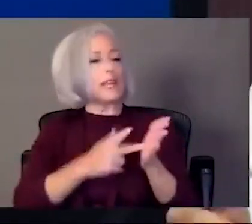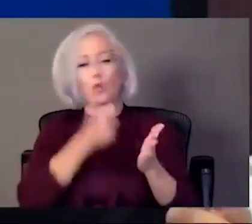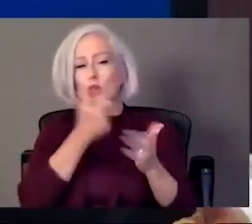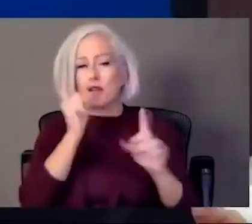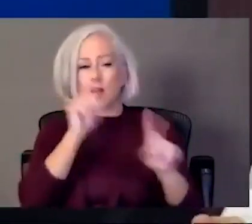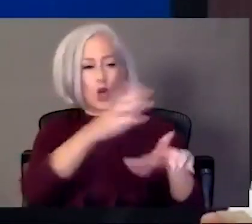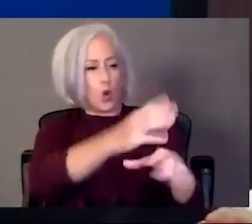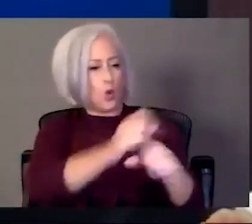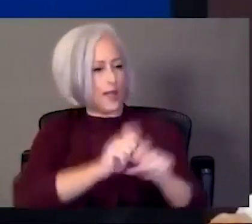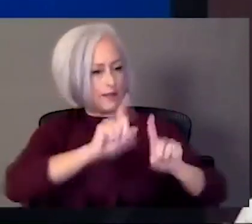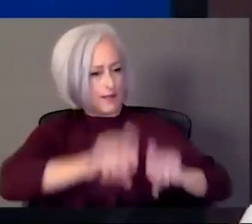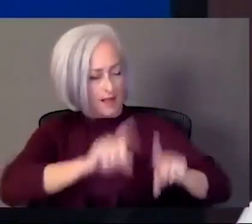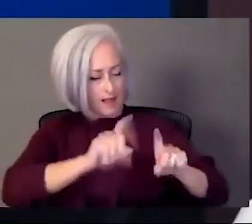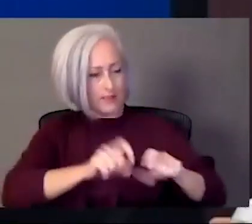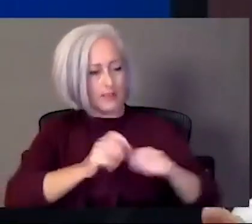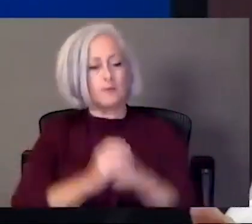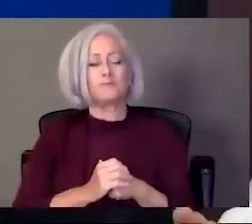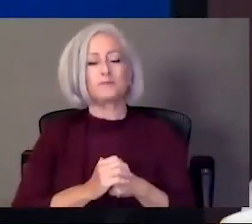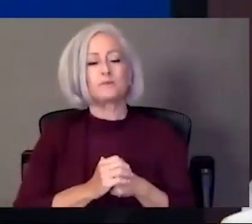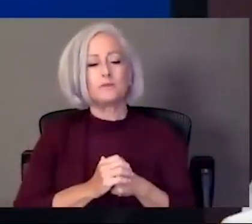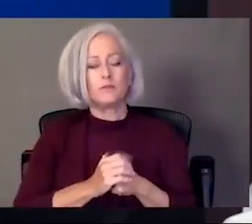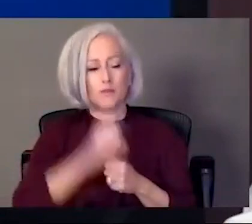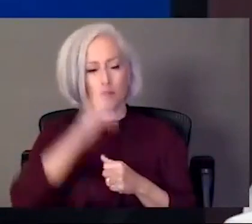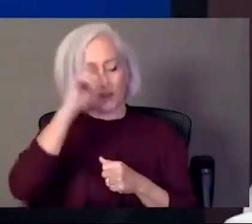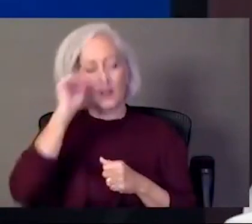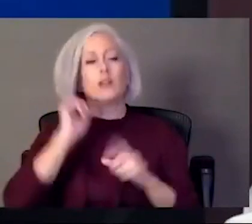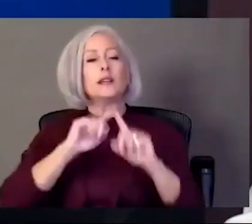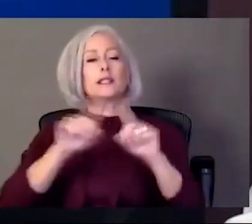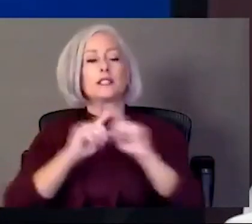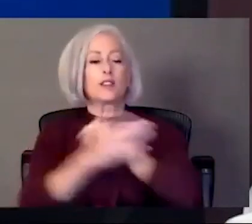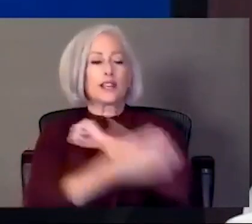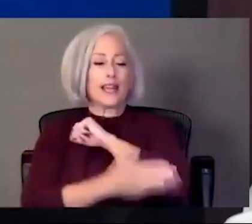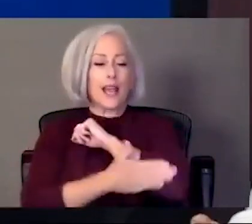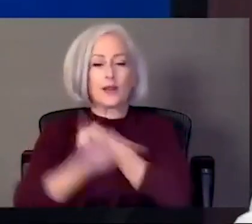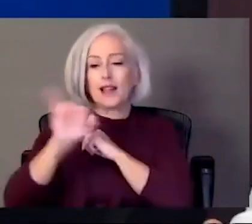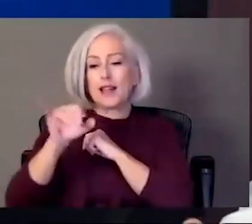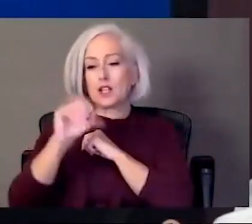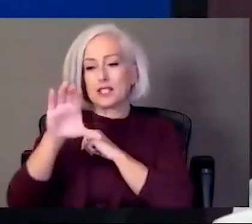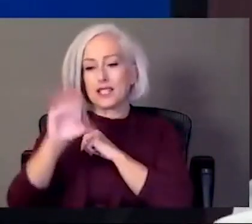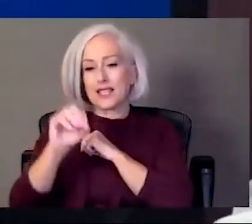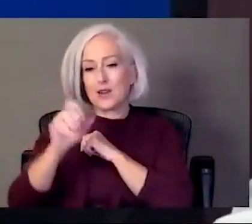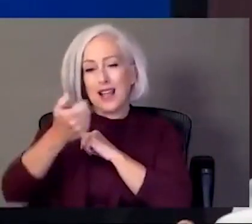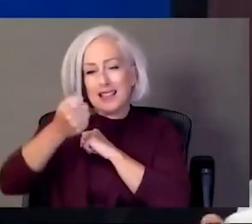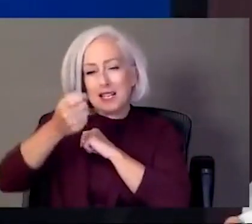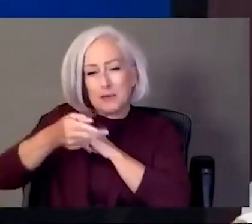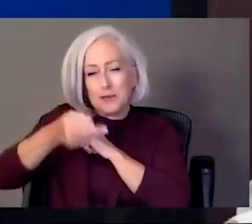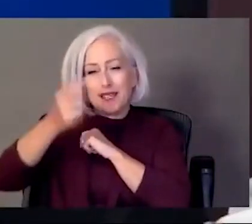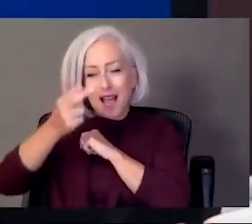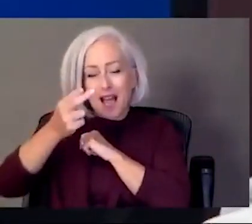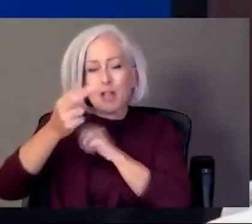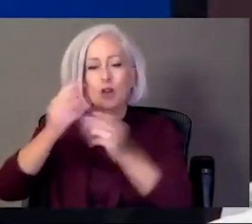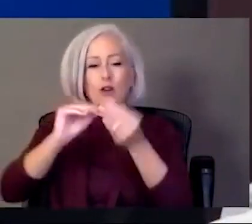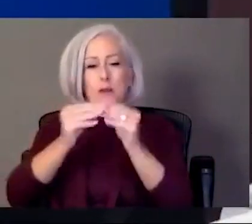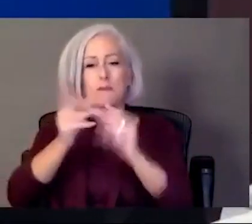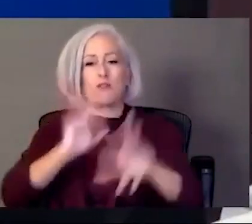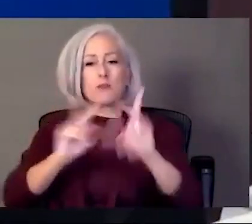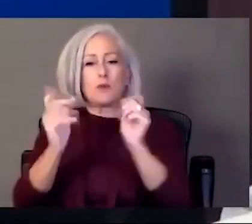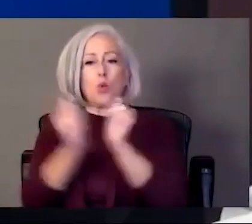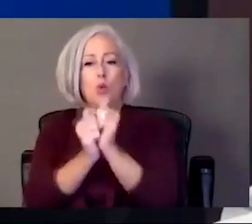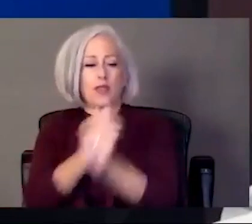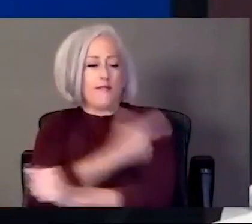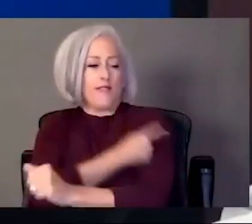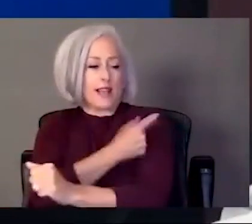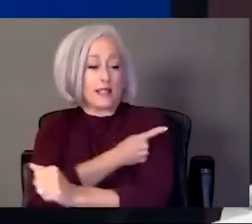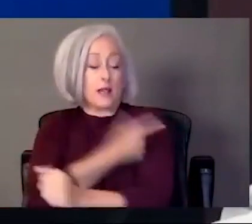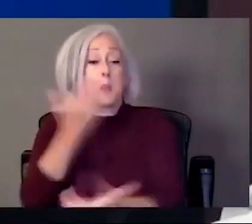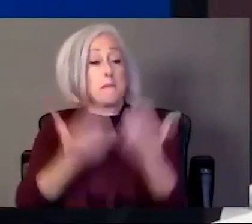as in counties like, say, Johnson County, which has a little higher rate of vaccination, they may still have a high rate of being positive,